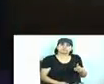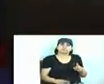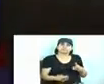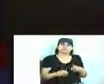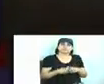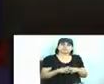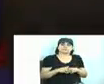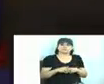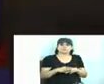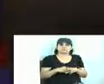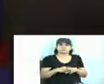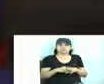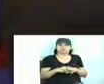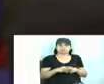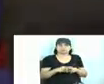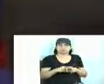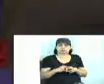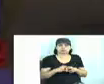few.